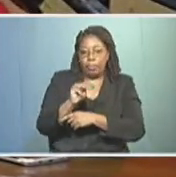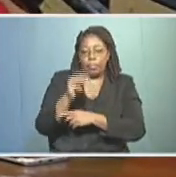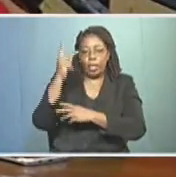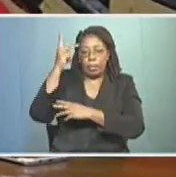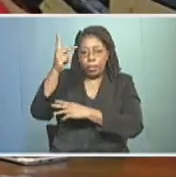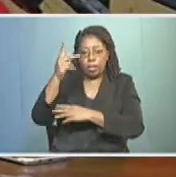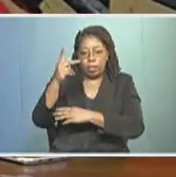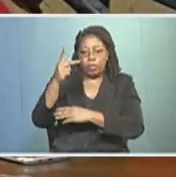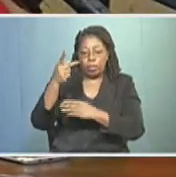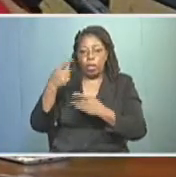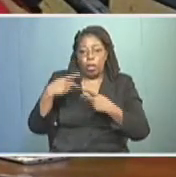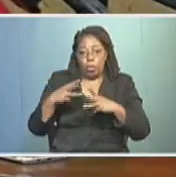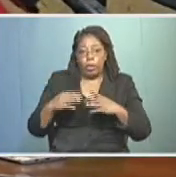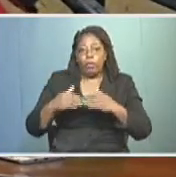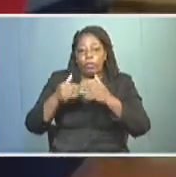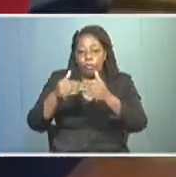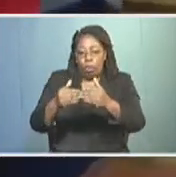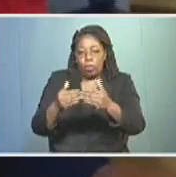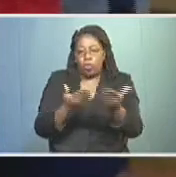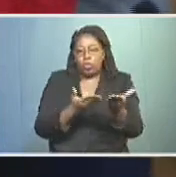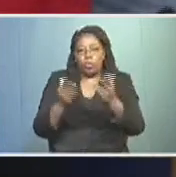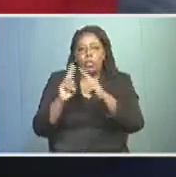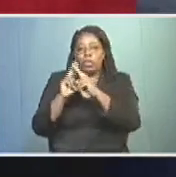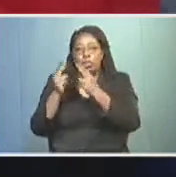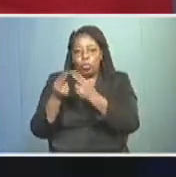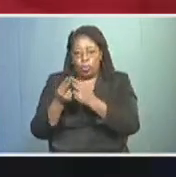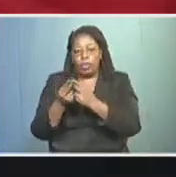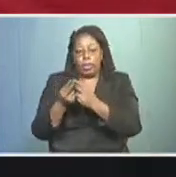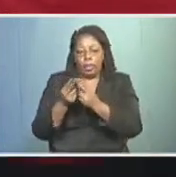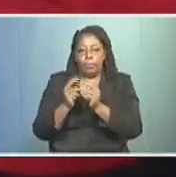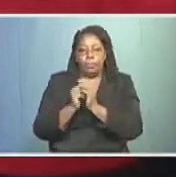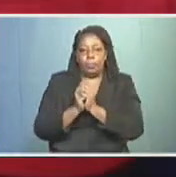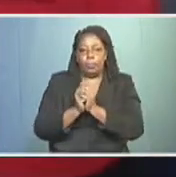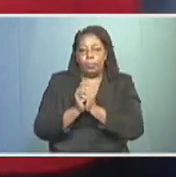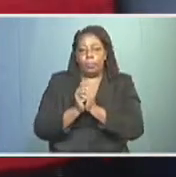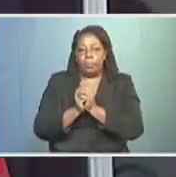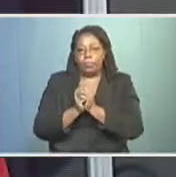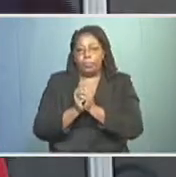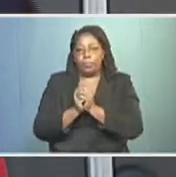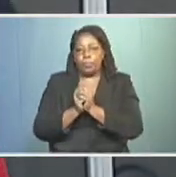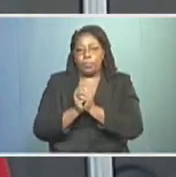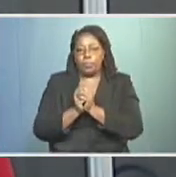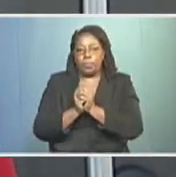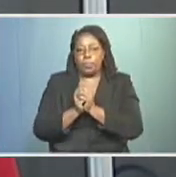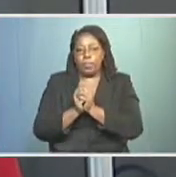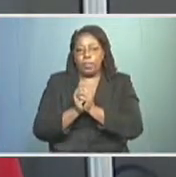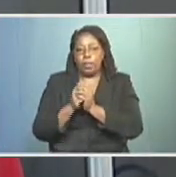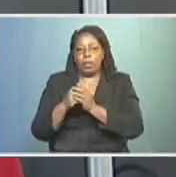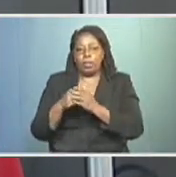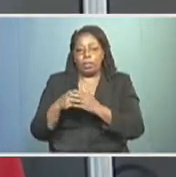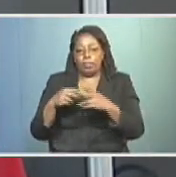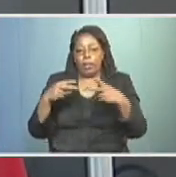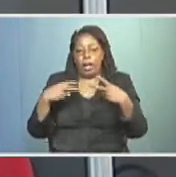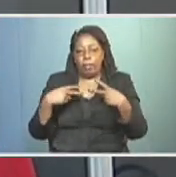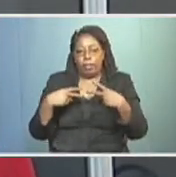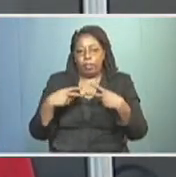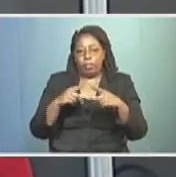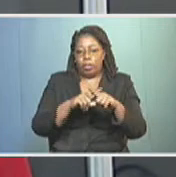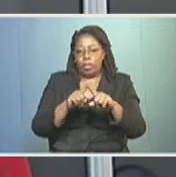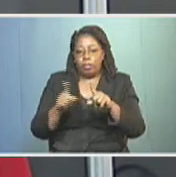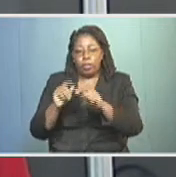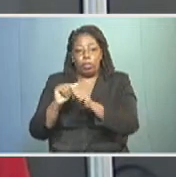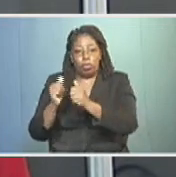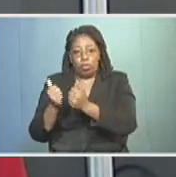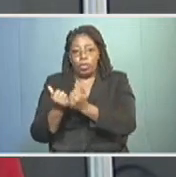way forward is to promote unity among every branch. With having all of the various